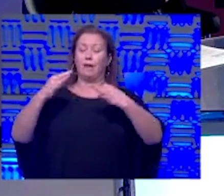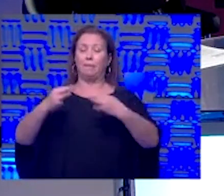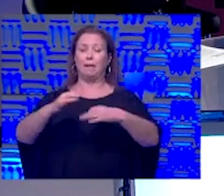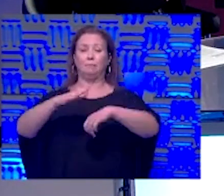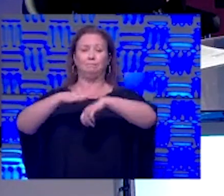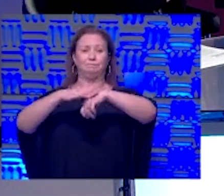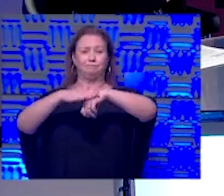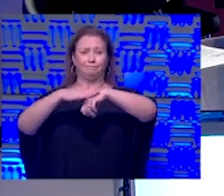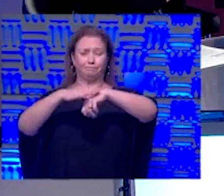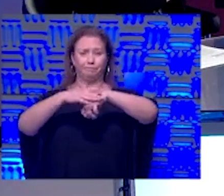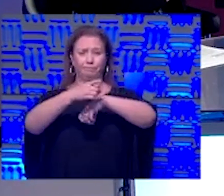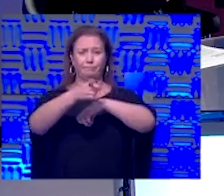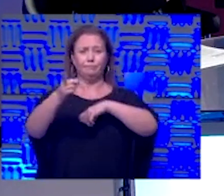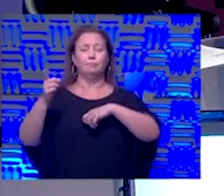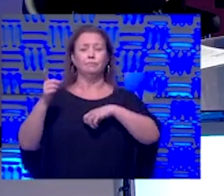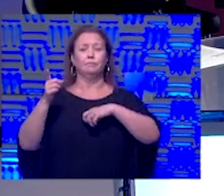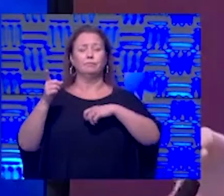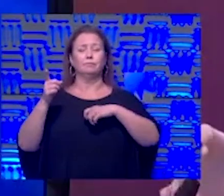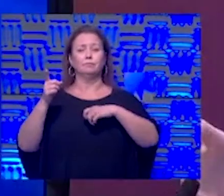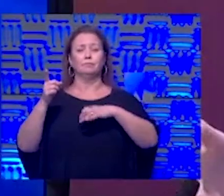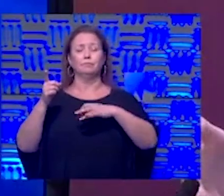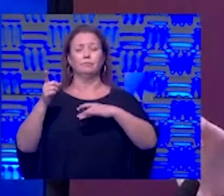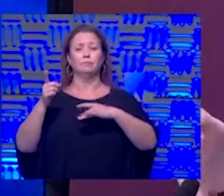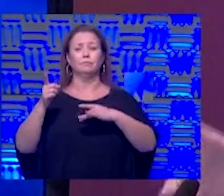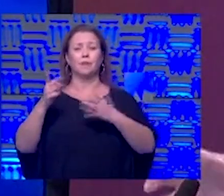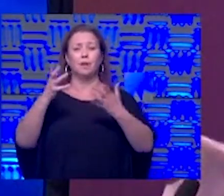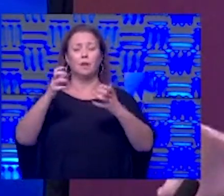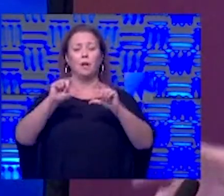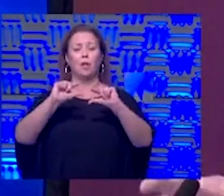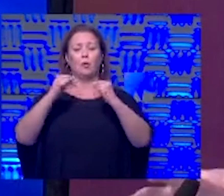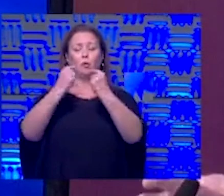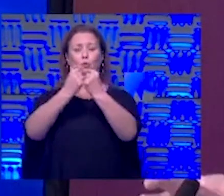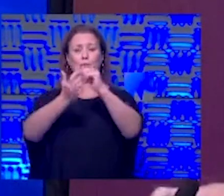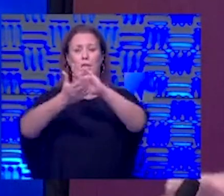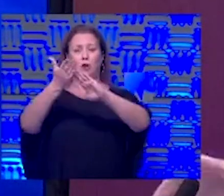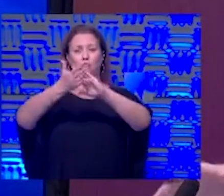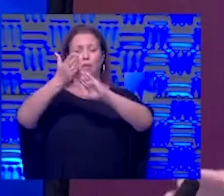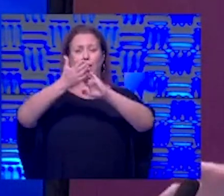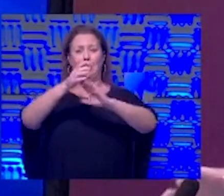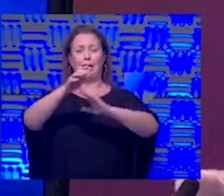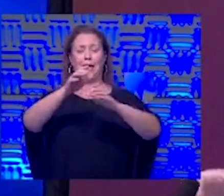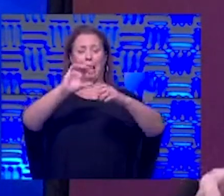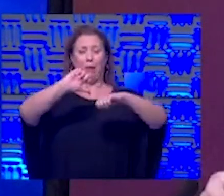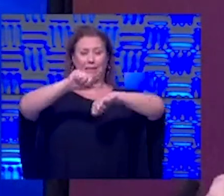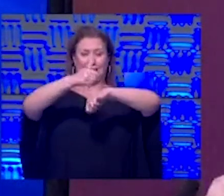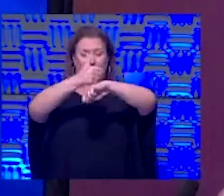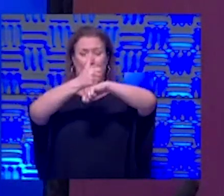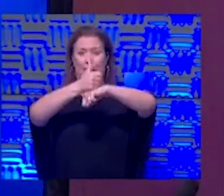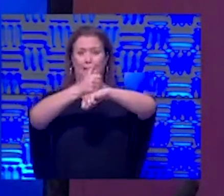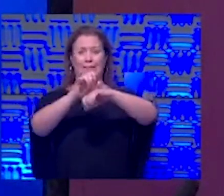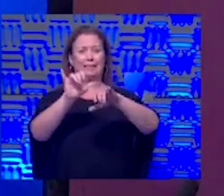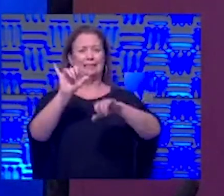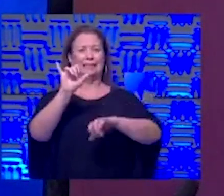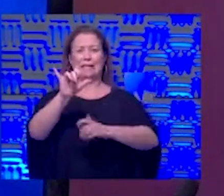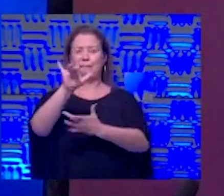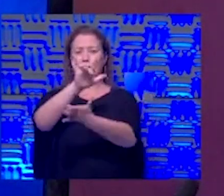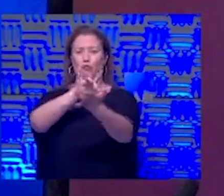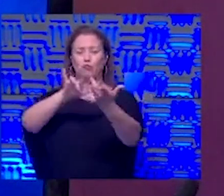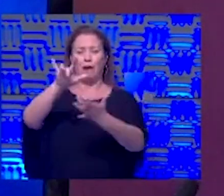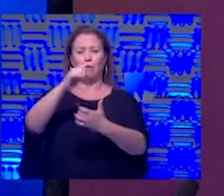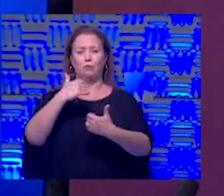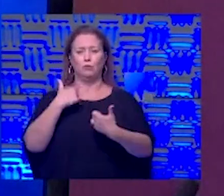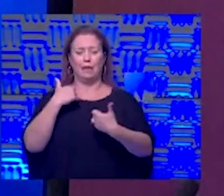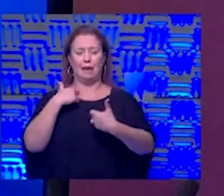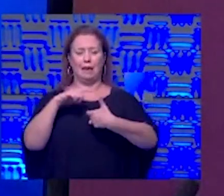really cognizant of how the groups that are running these events are setting them up. It's just like travel. Do they